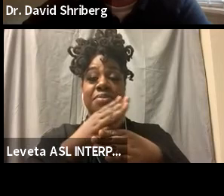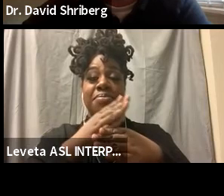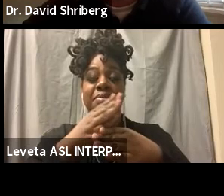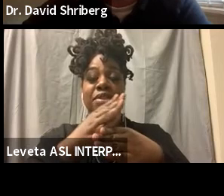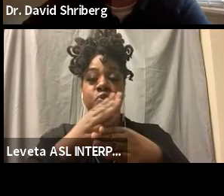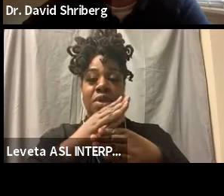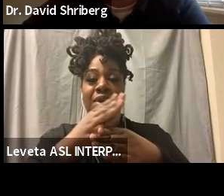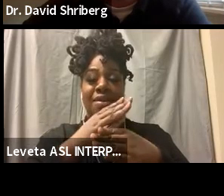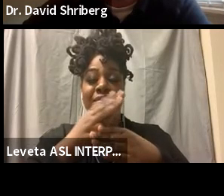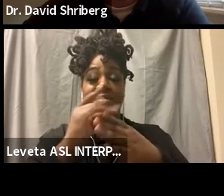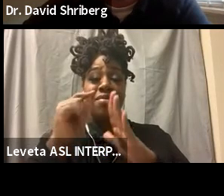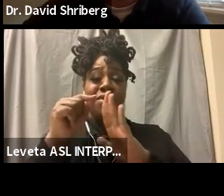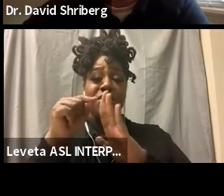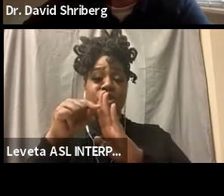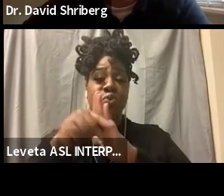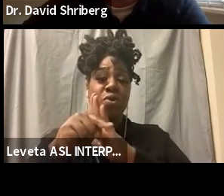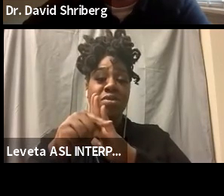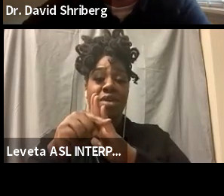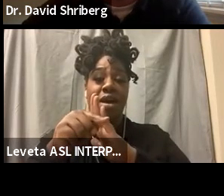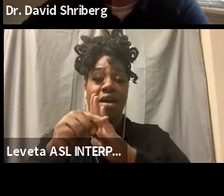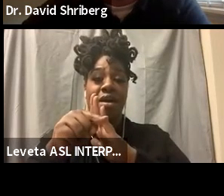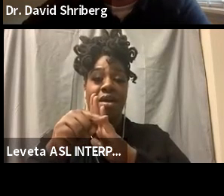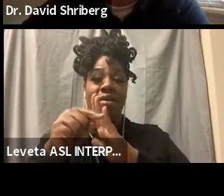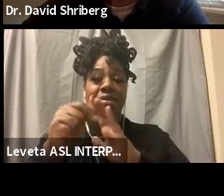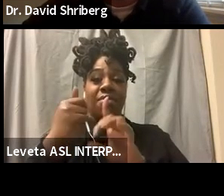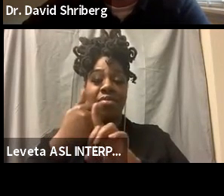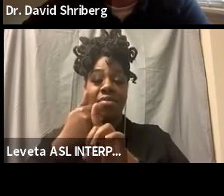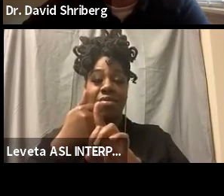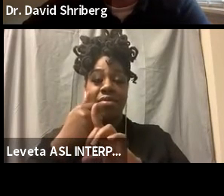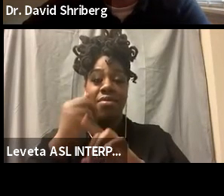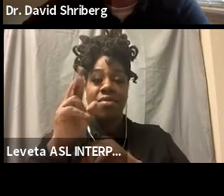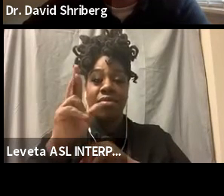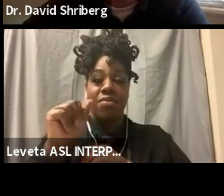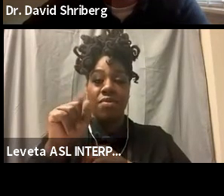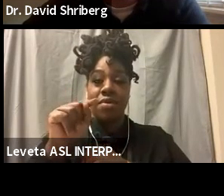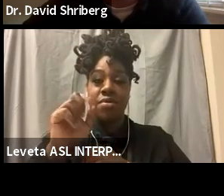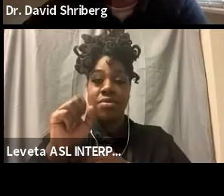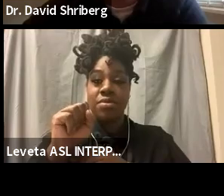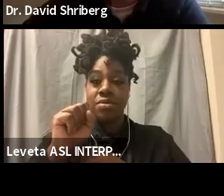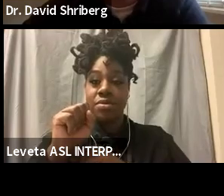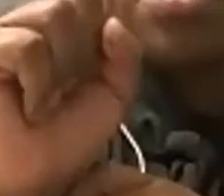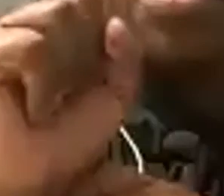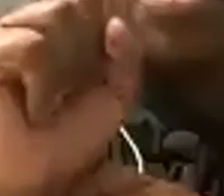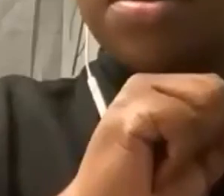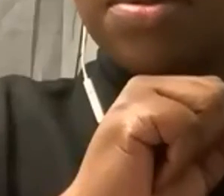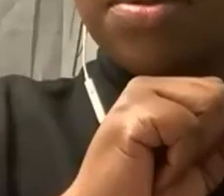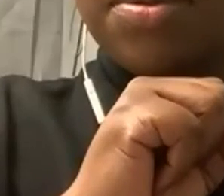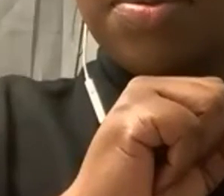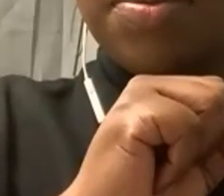even, you know, in the intersection of race as involved as well?